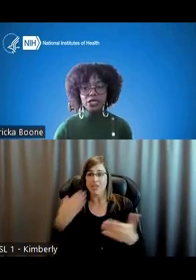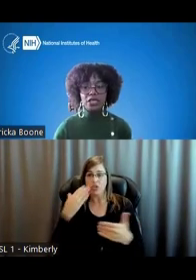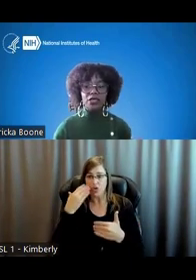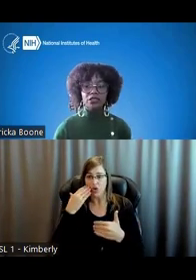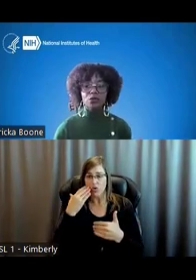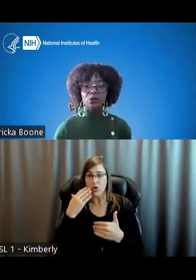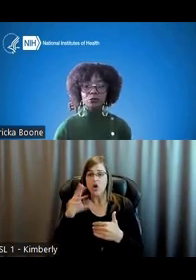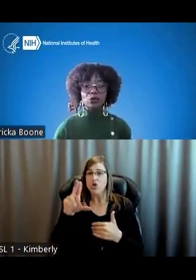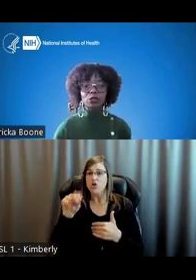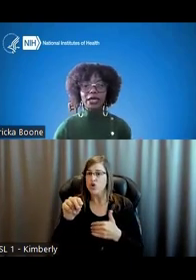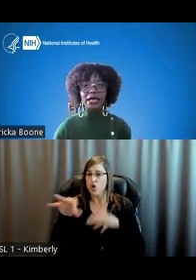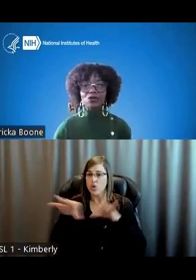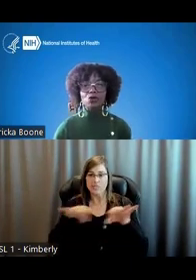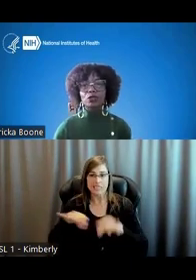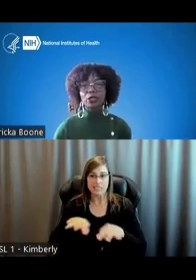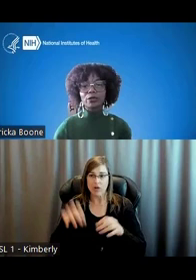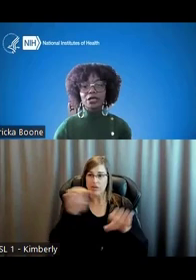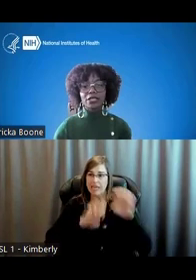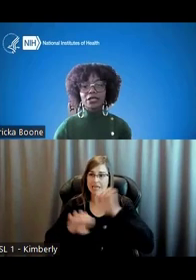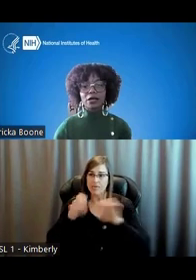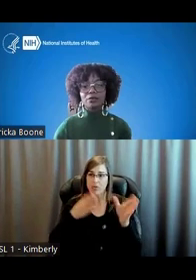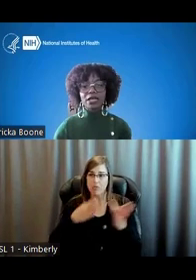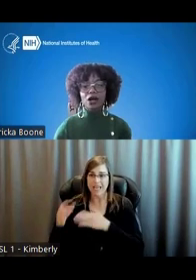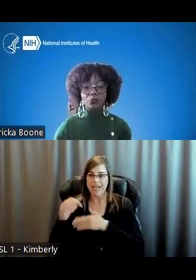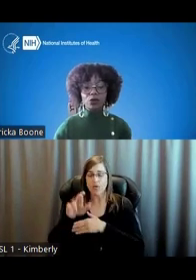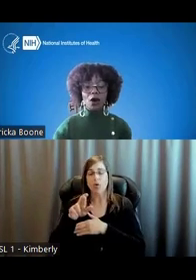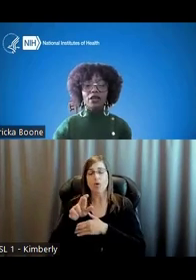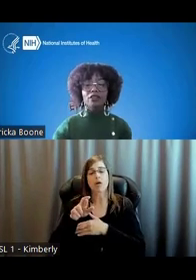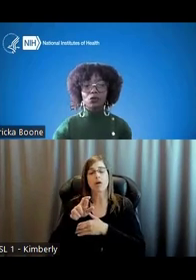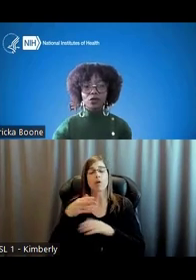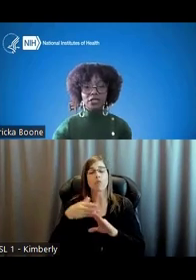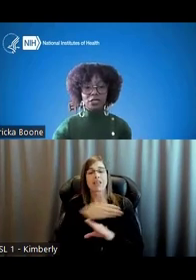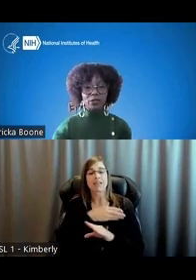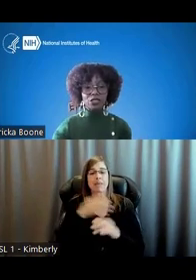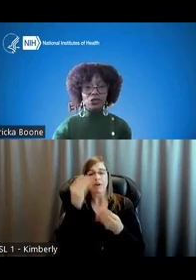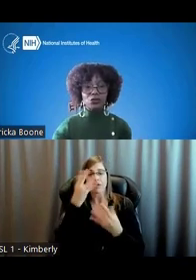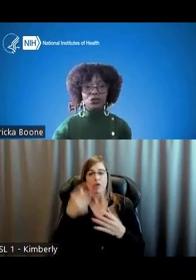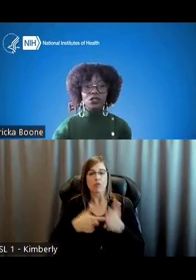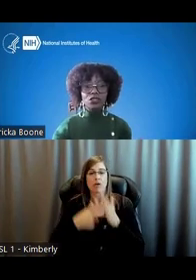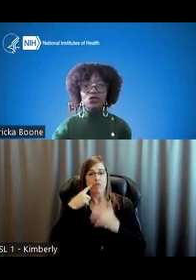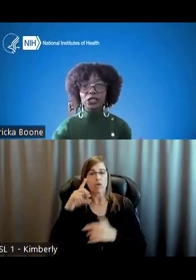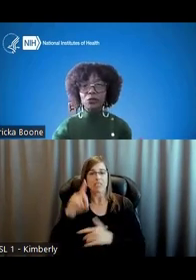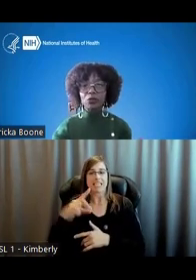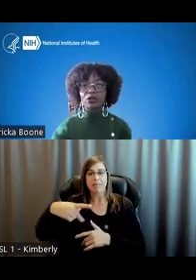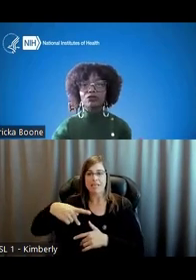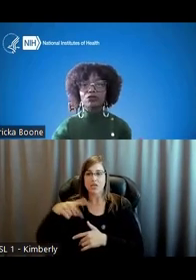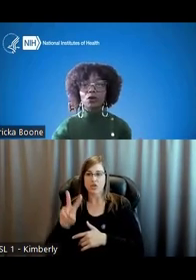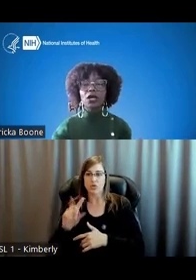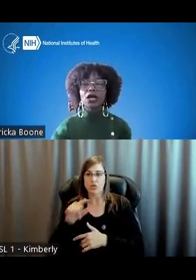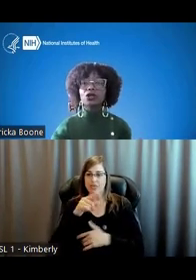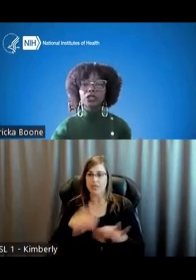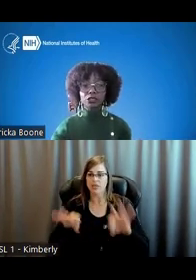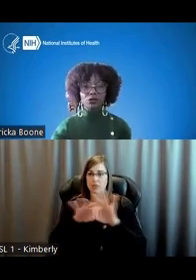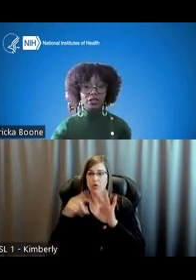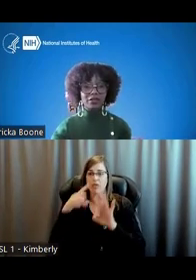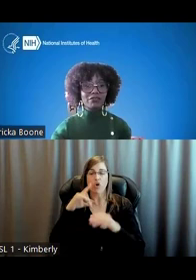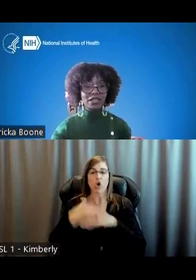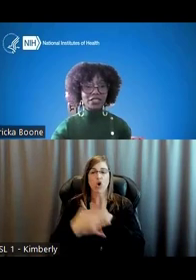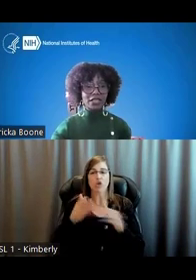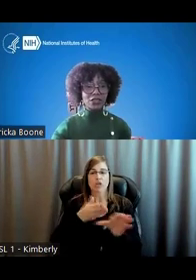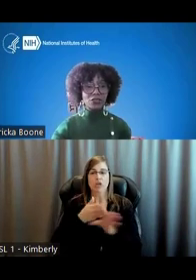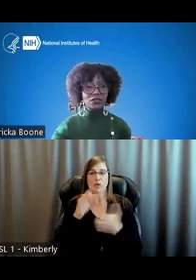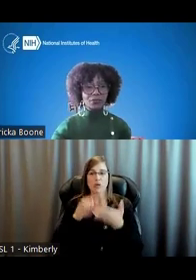no detailed experimental plan or preliminary data are required for the DP2. So this is really important for early